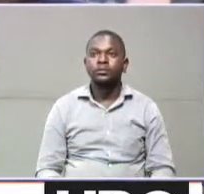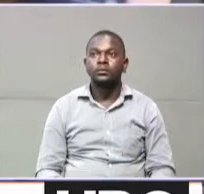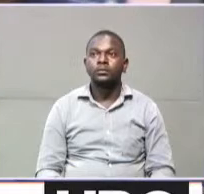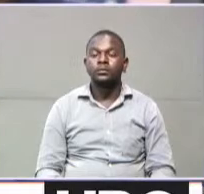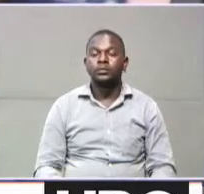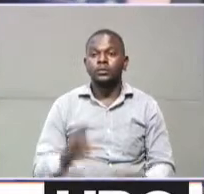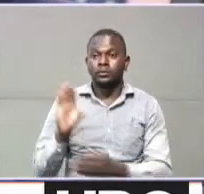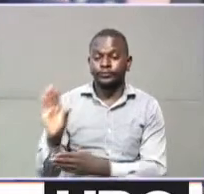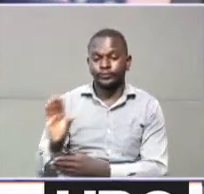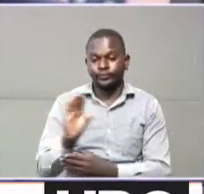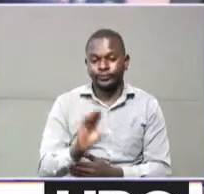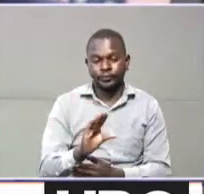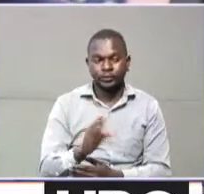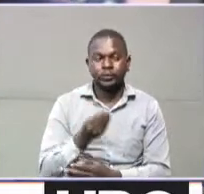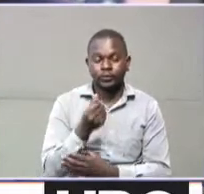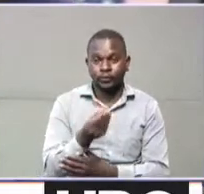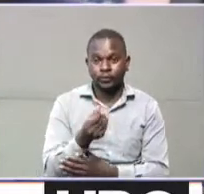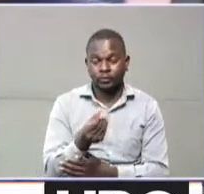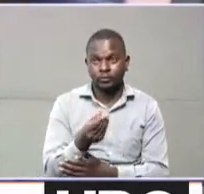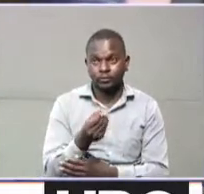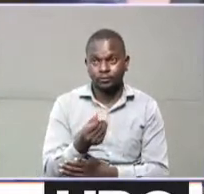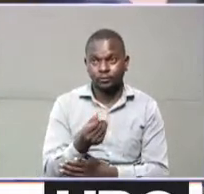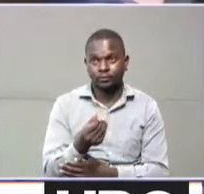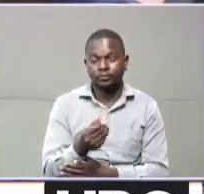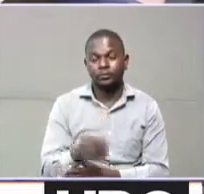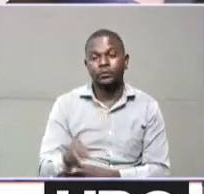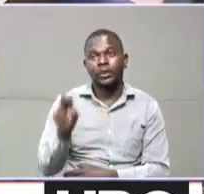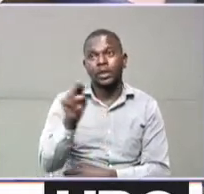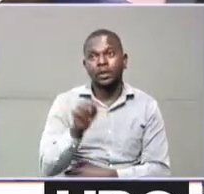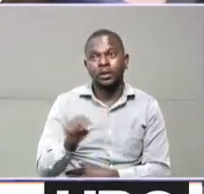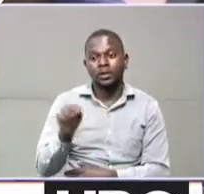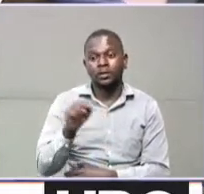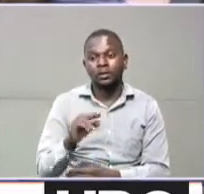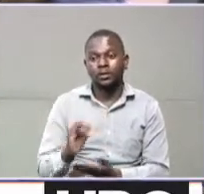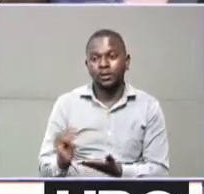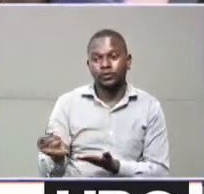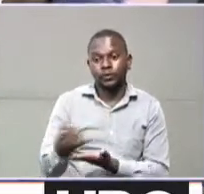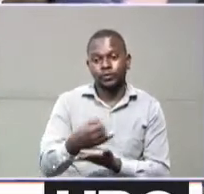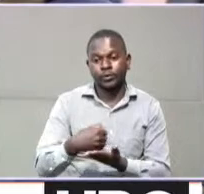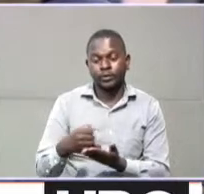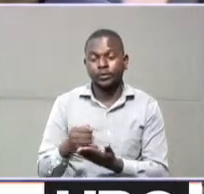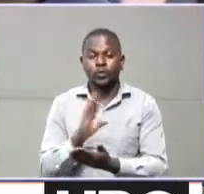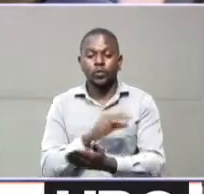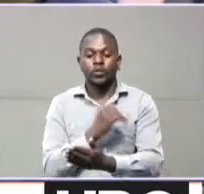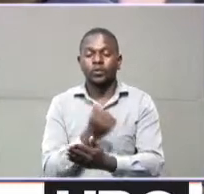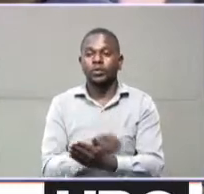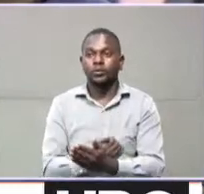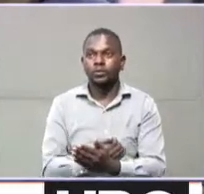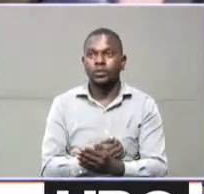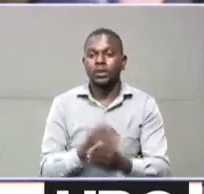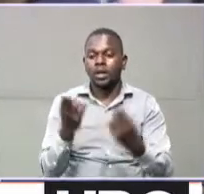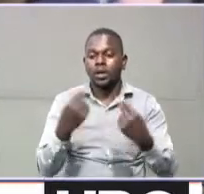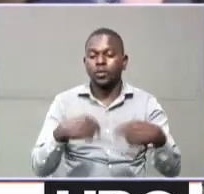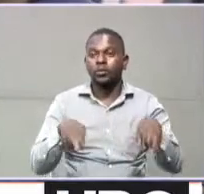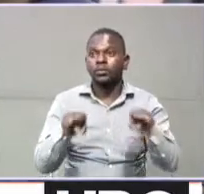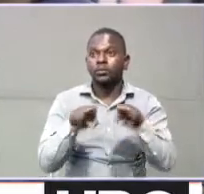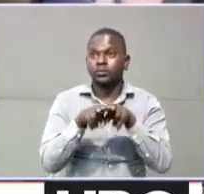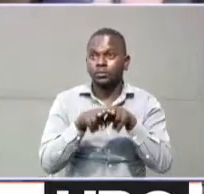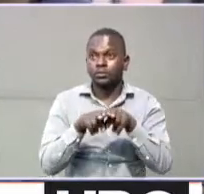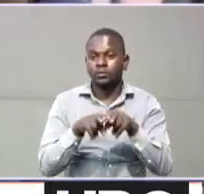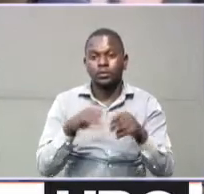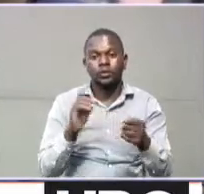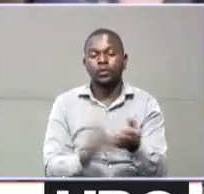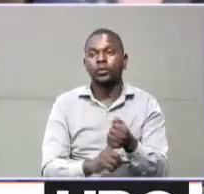money has been provided to the national investment authority a contractor has been